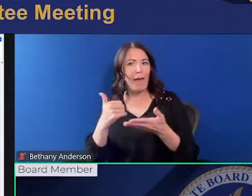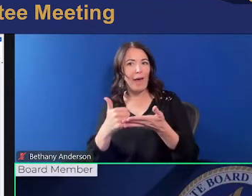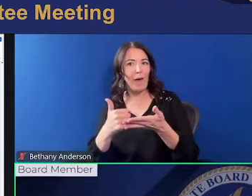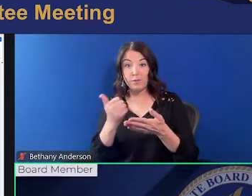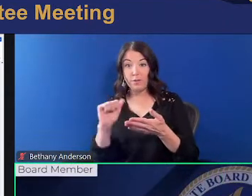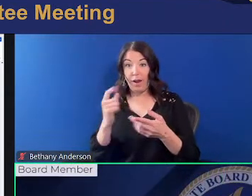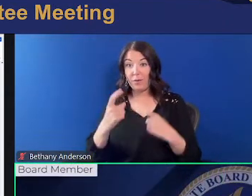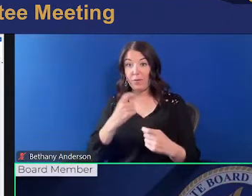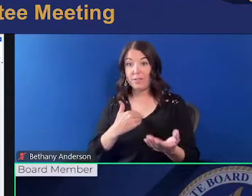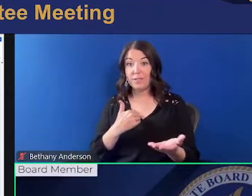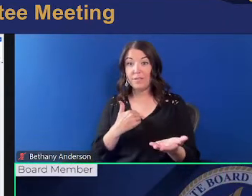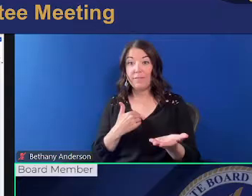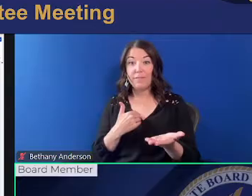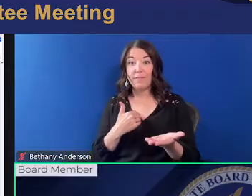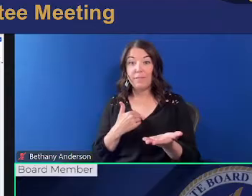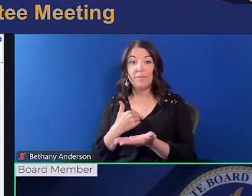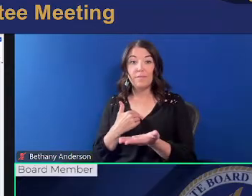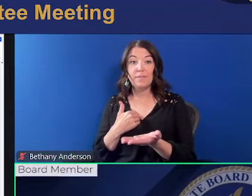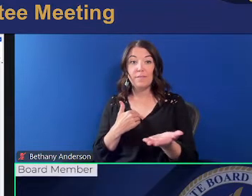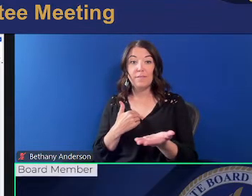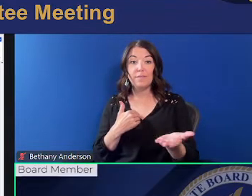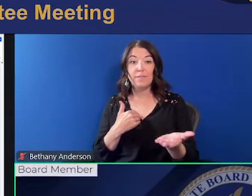this?